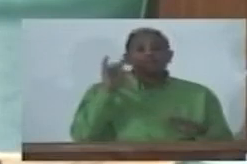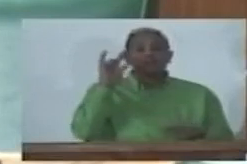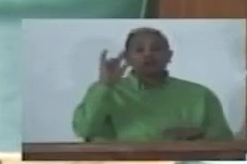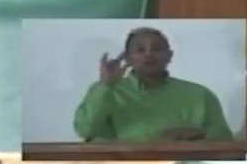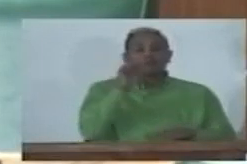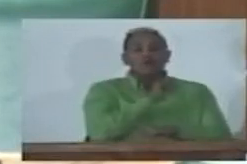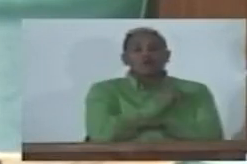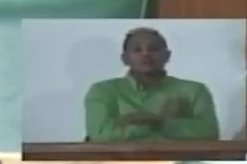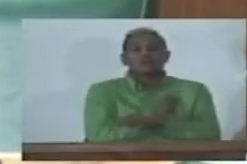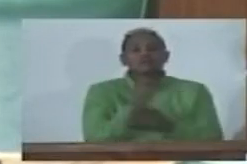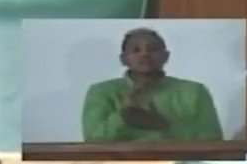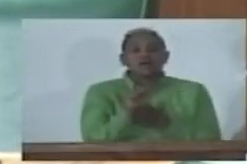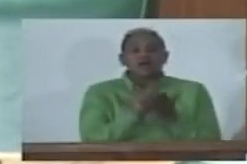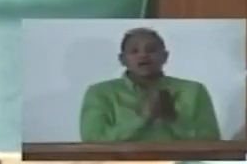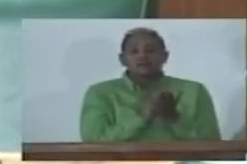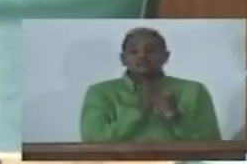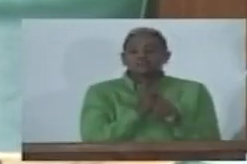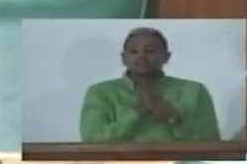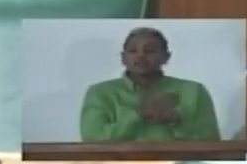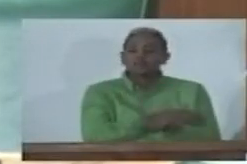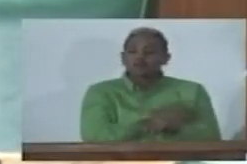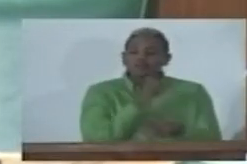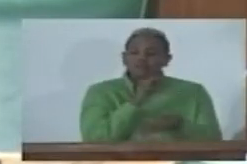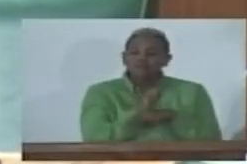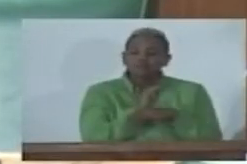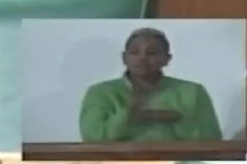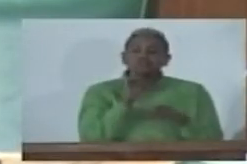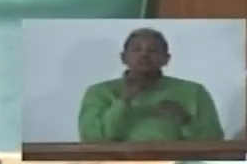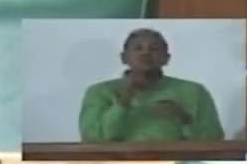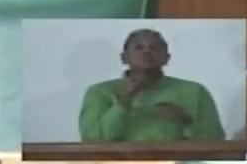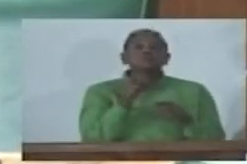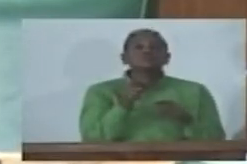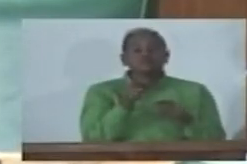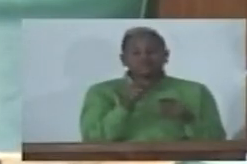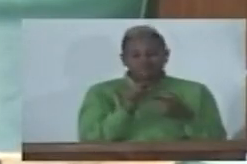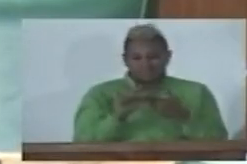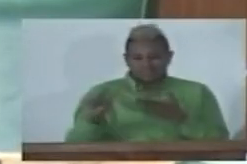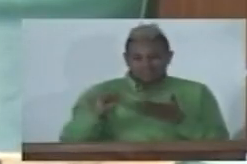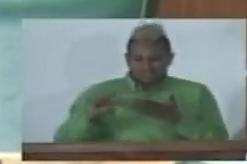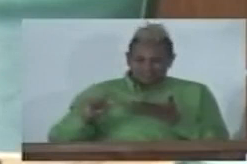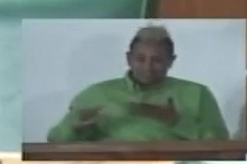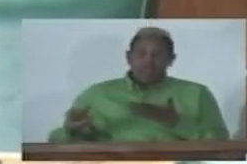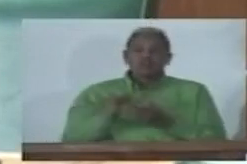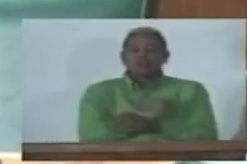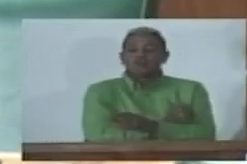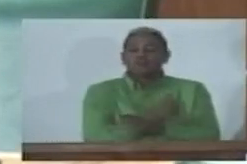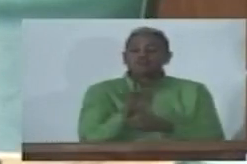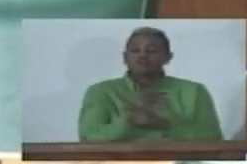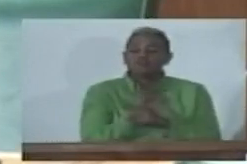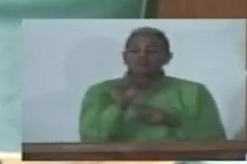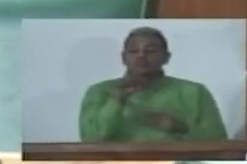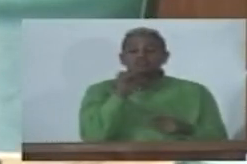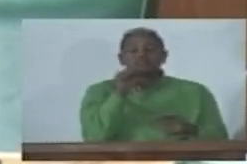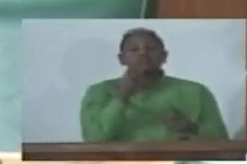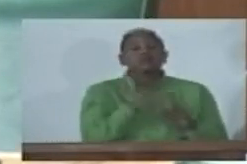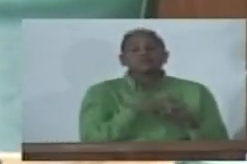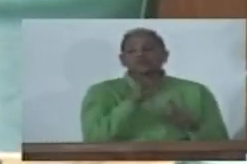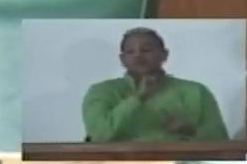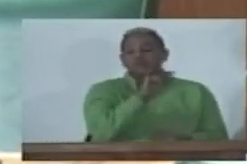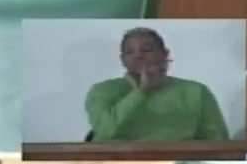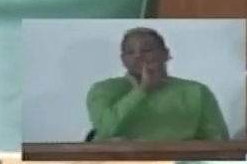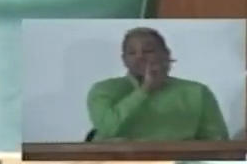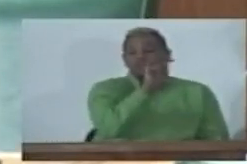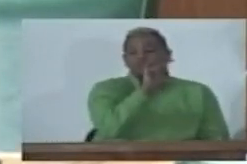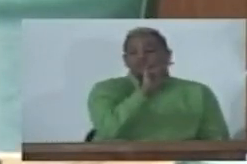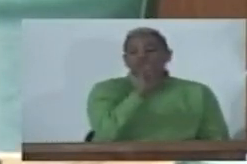Act, power of the Minister to reassign authorities' functions, shall not apply to that airport,